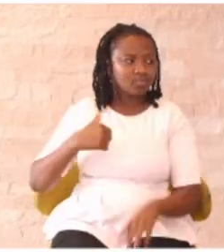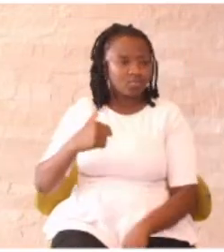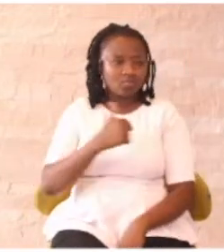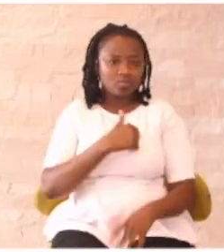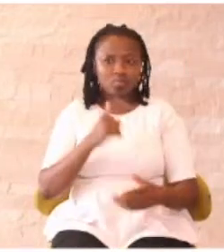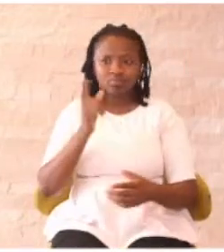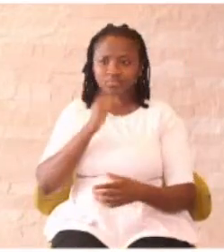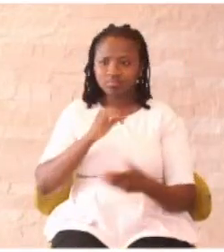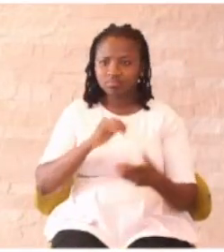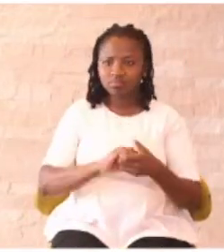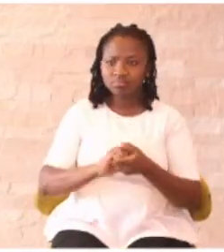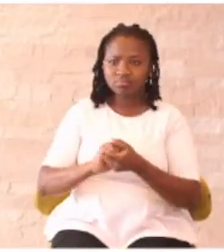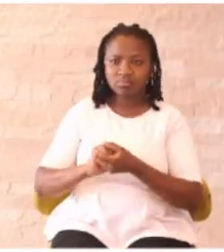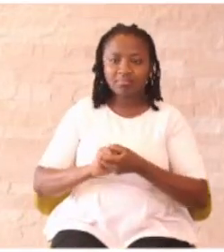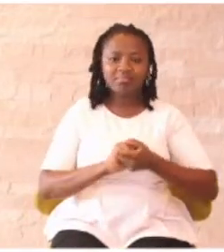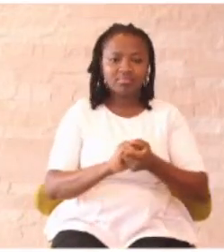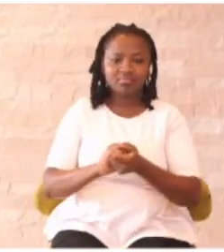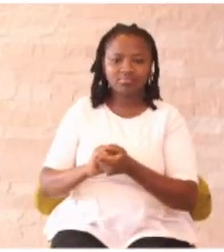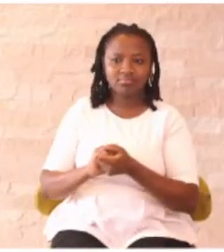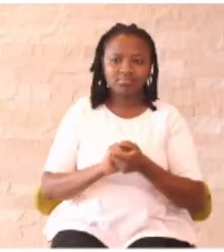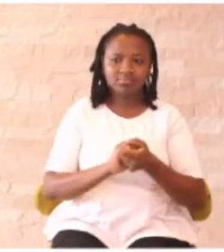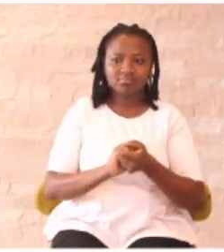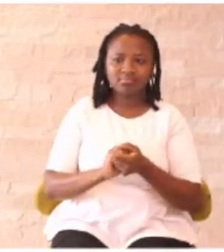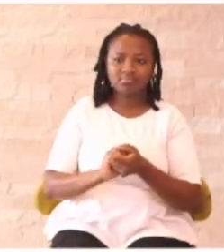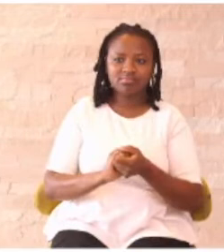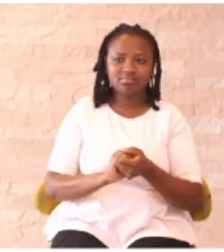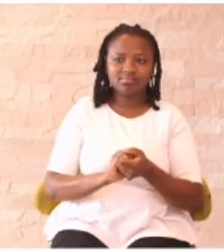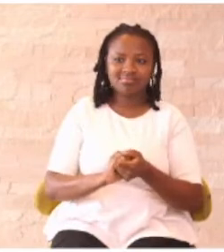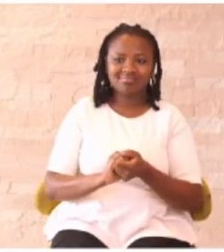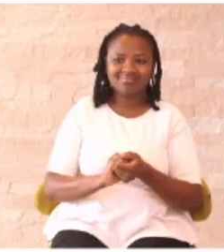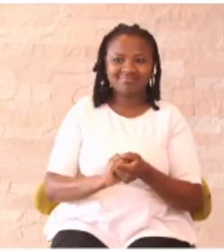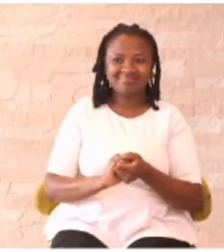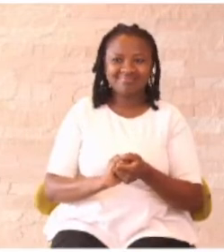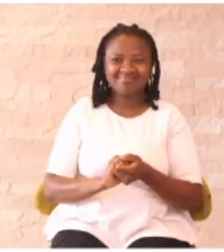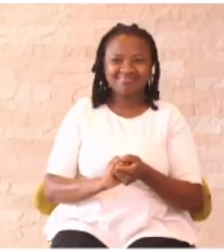it Terry or? Michelle. Apologies.